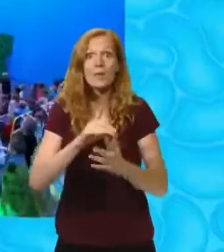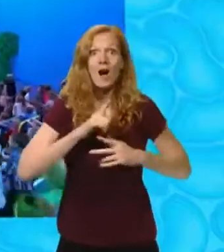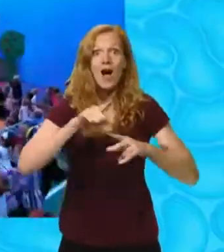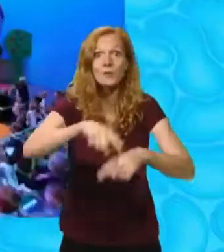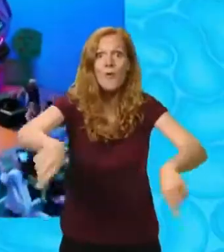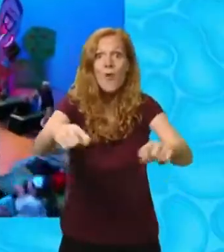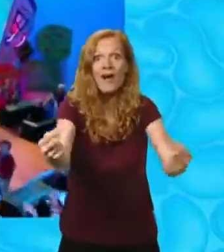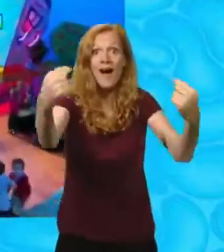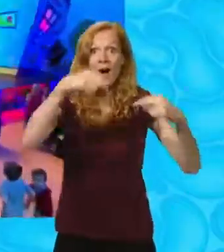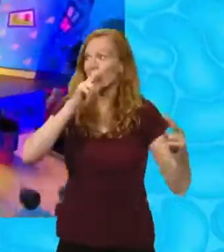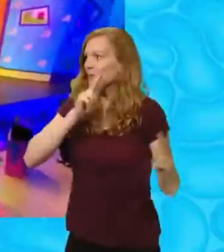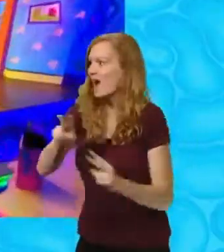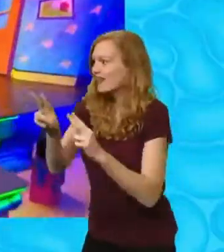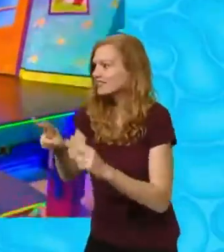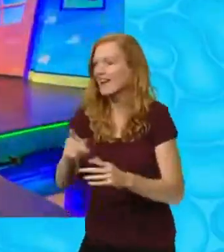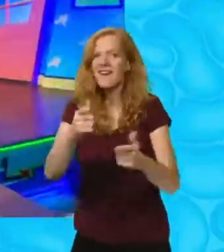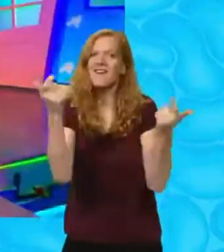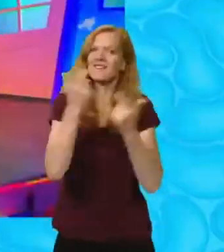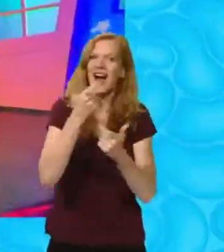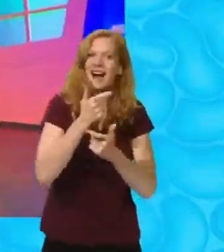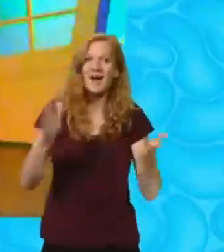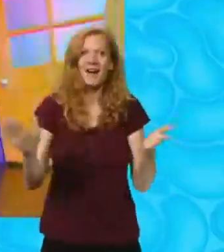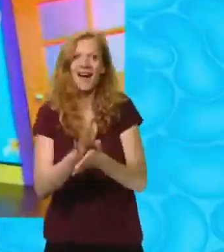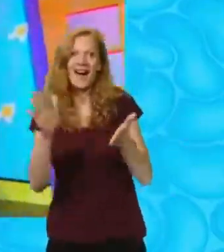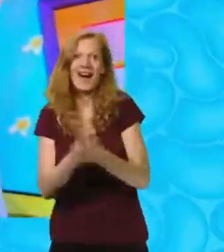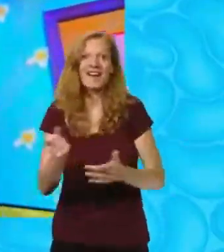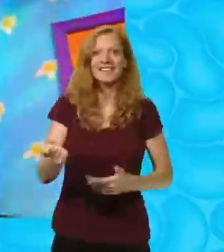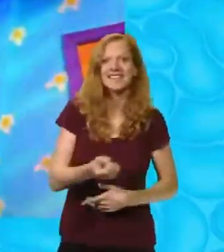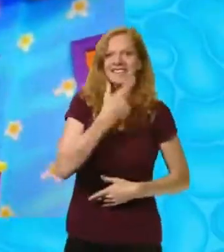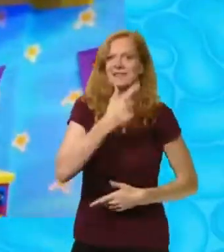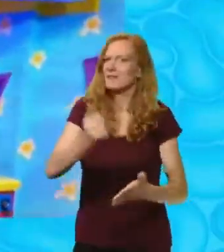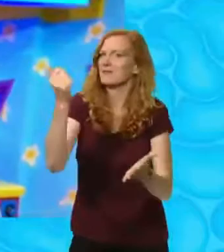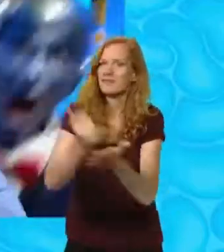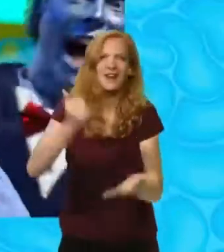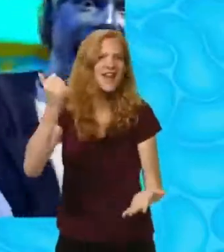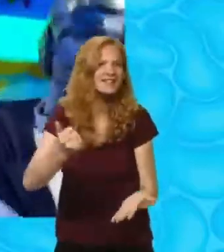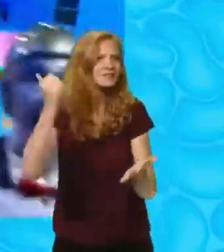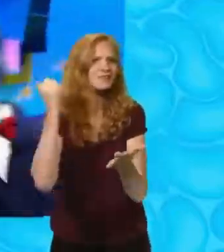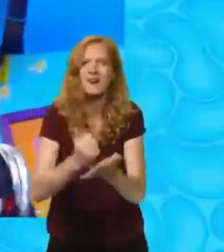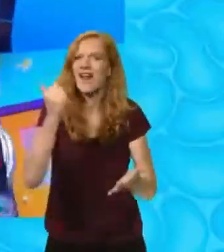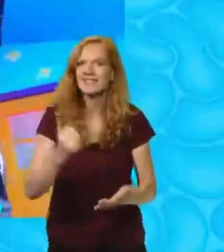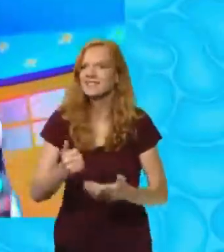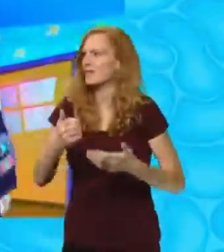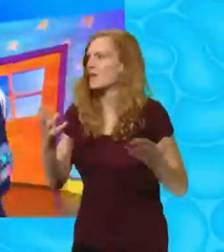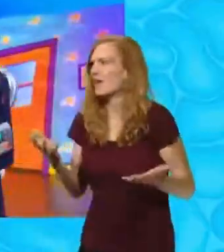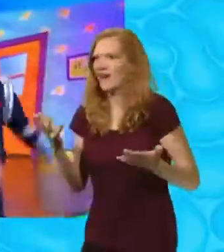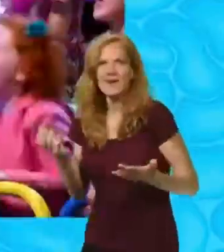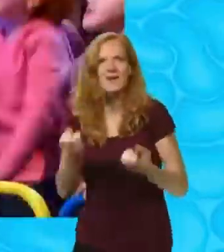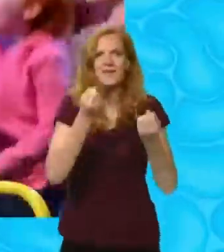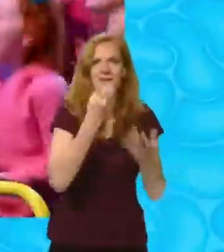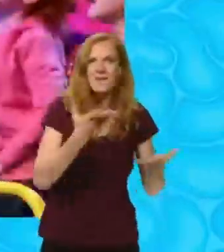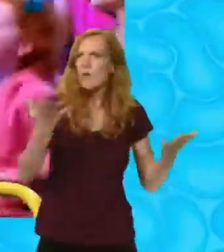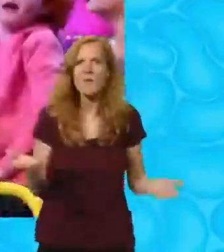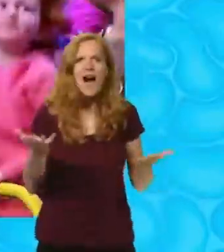face. You're brilliant! You really are ace. Great, brother. Hey. Huh. Oh, there he is.